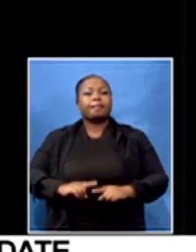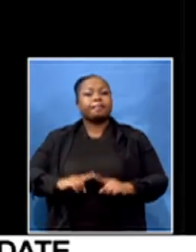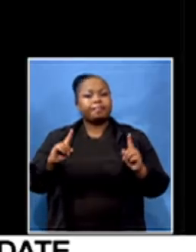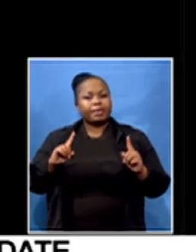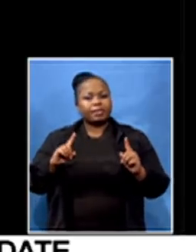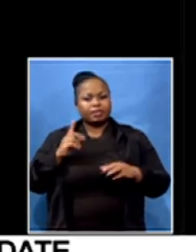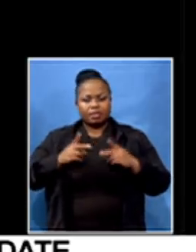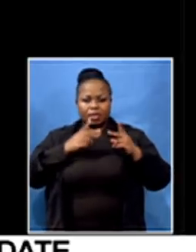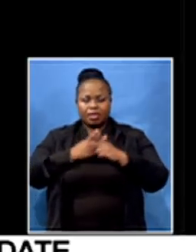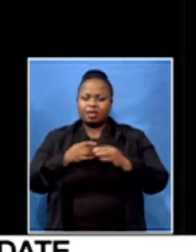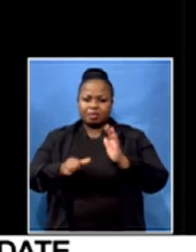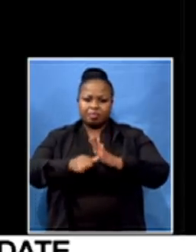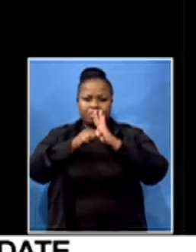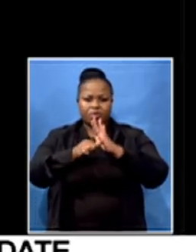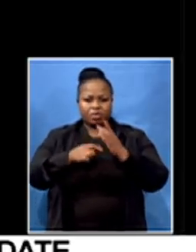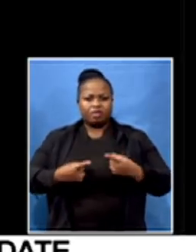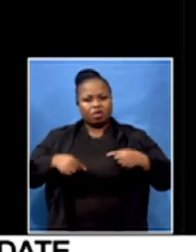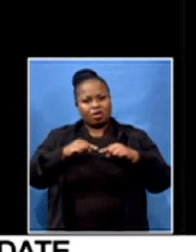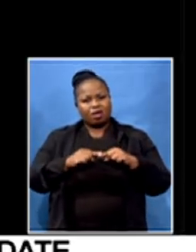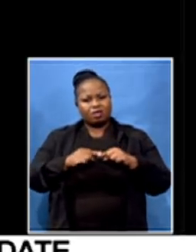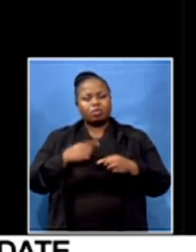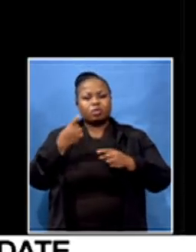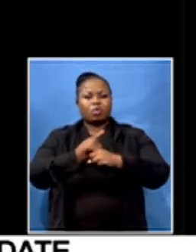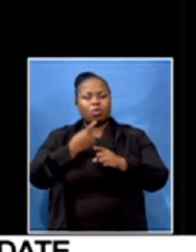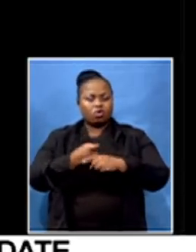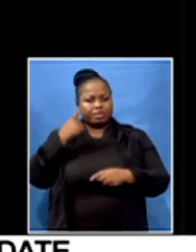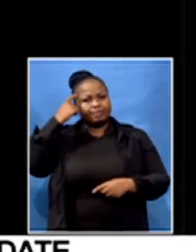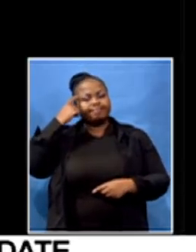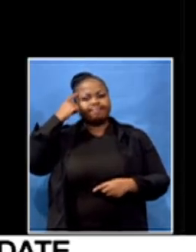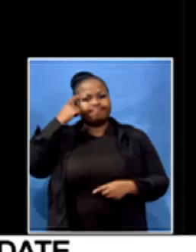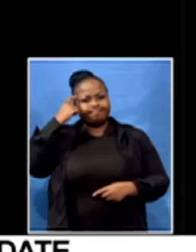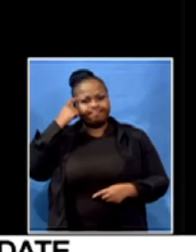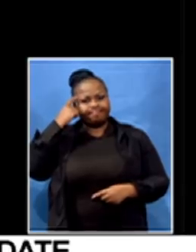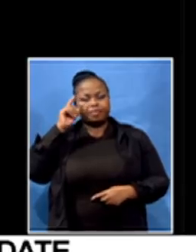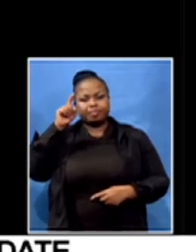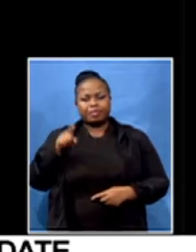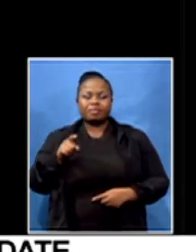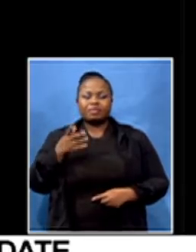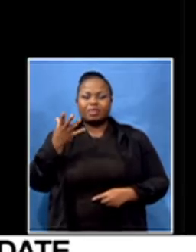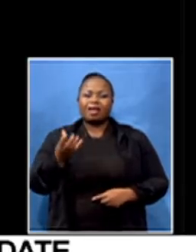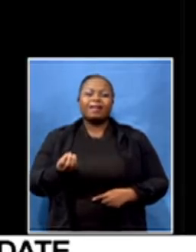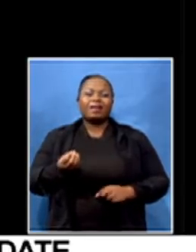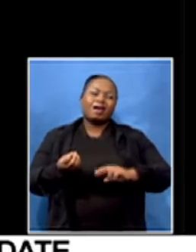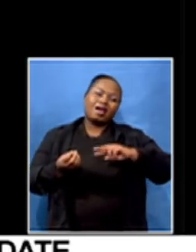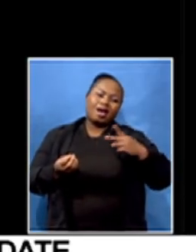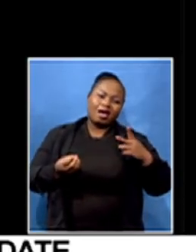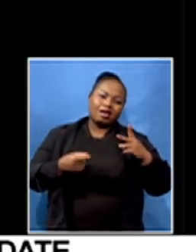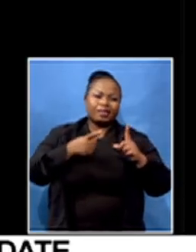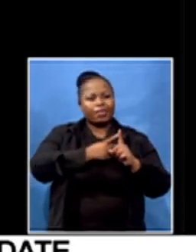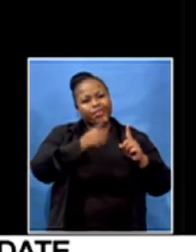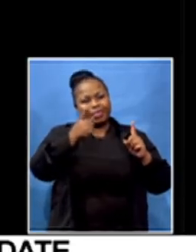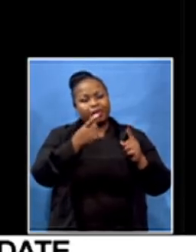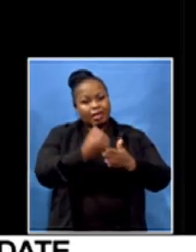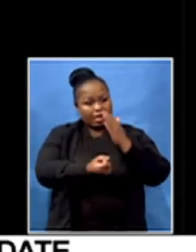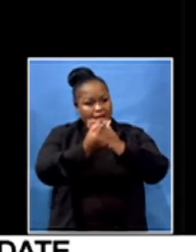very important for us to always consider that there will be other unintended